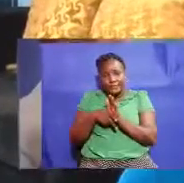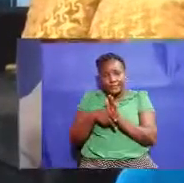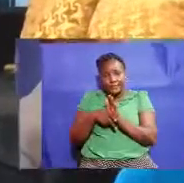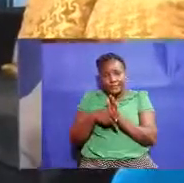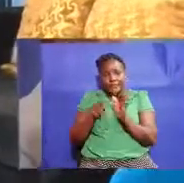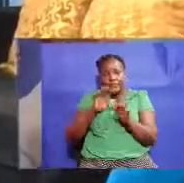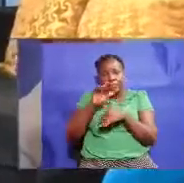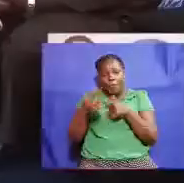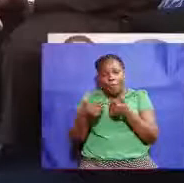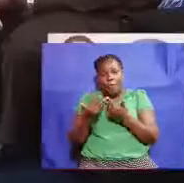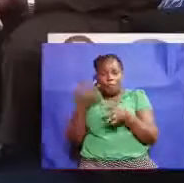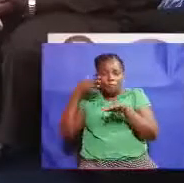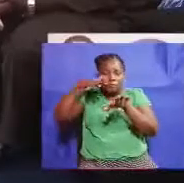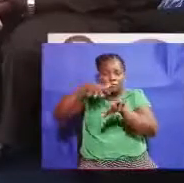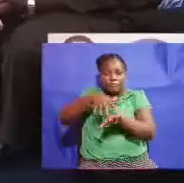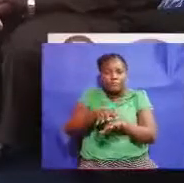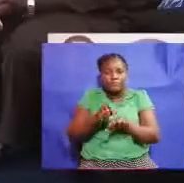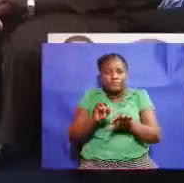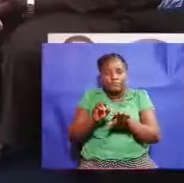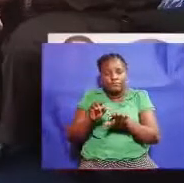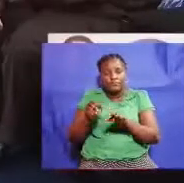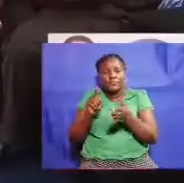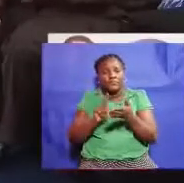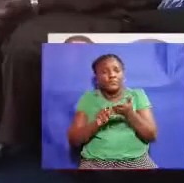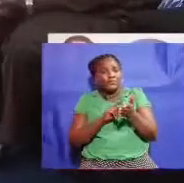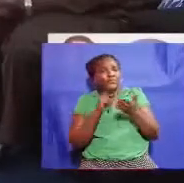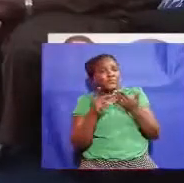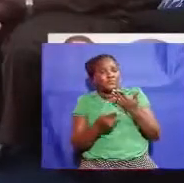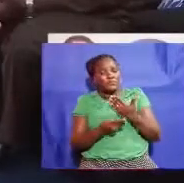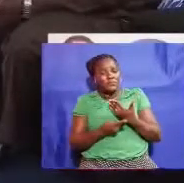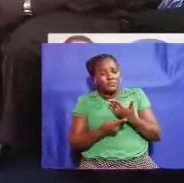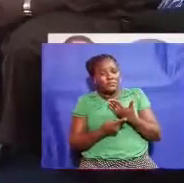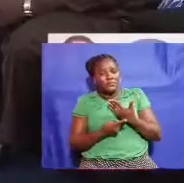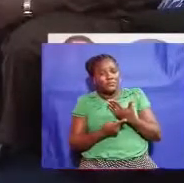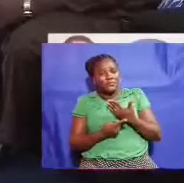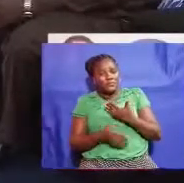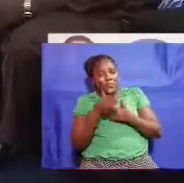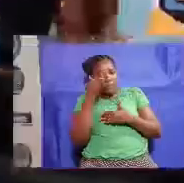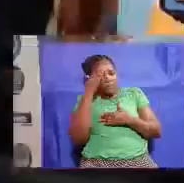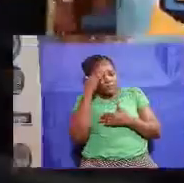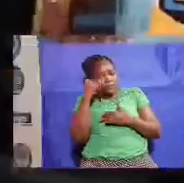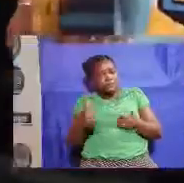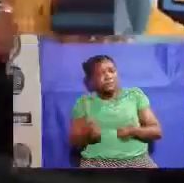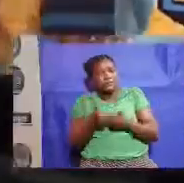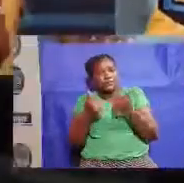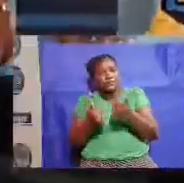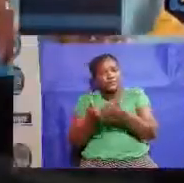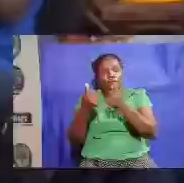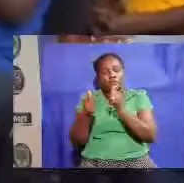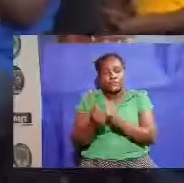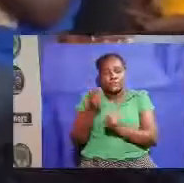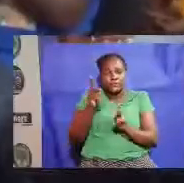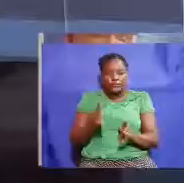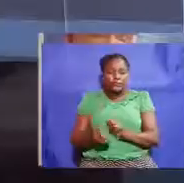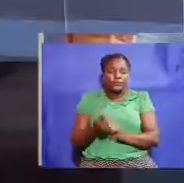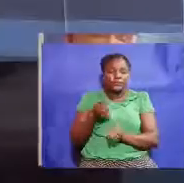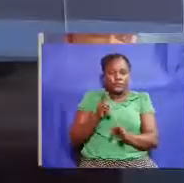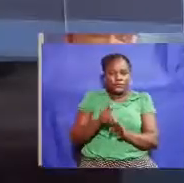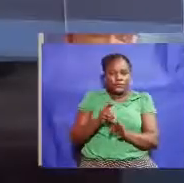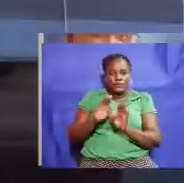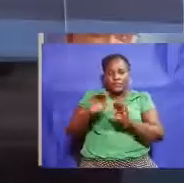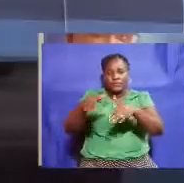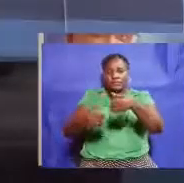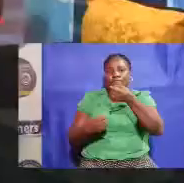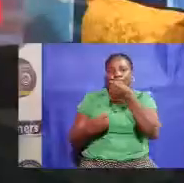Hand TV show, advocating for policies and structures for an all-inclusive society. The Helping Hand TV show, identifying